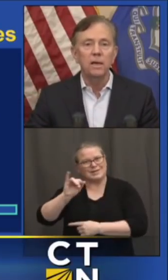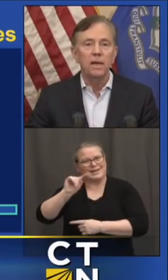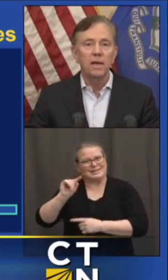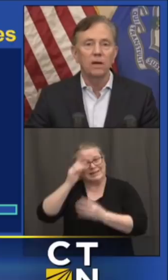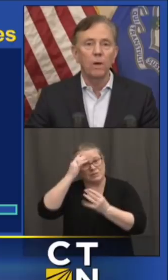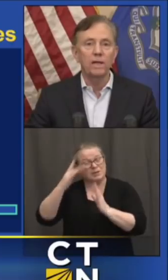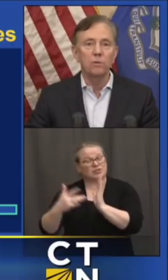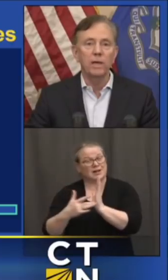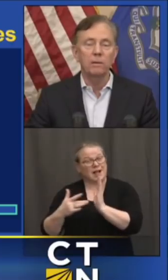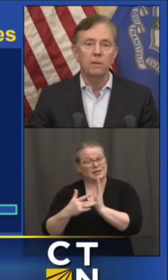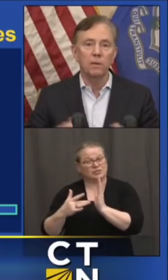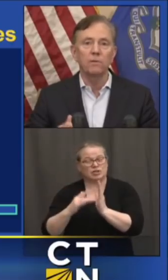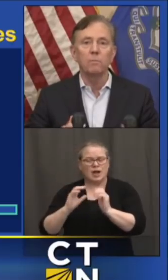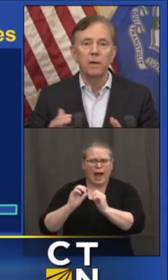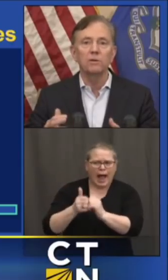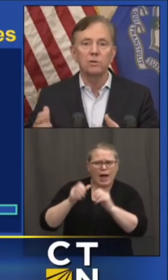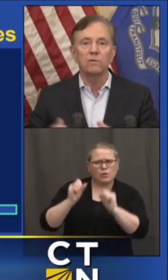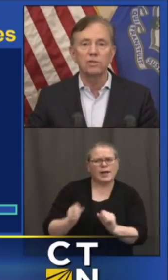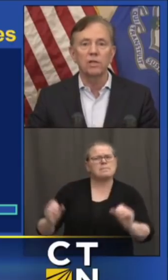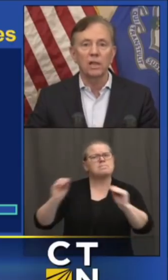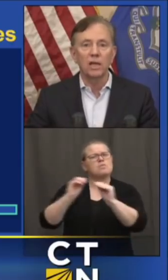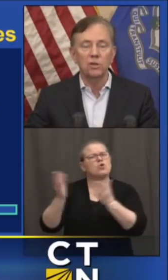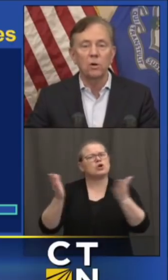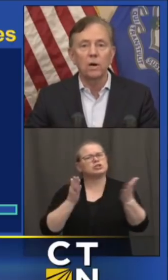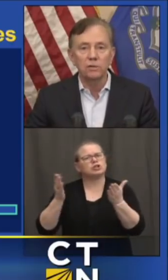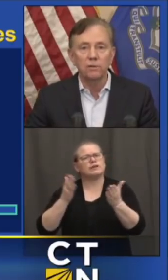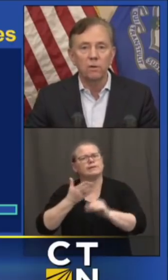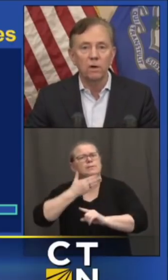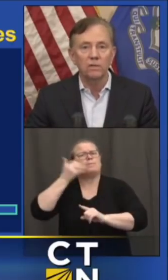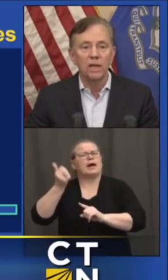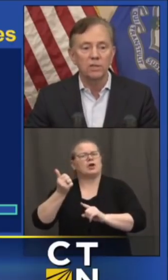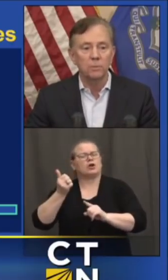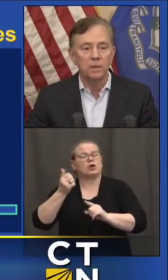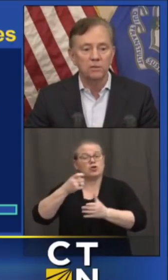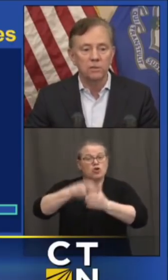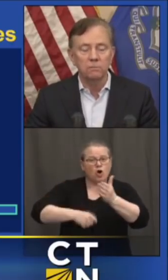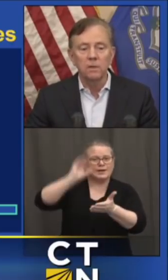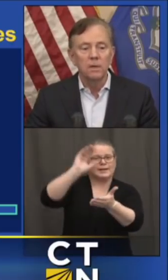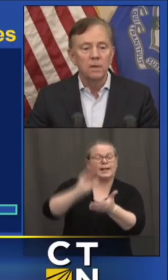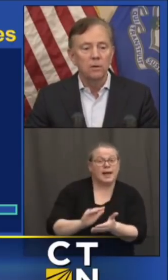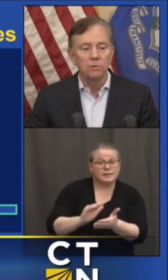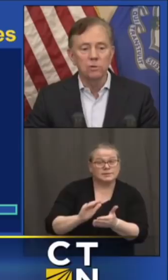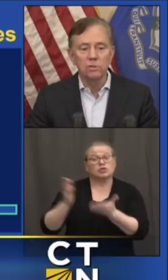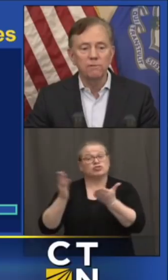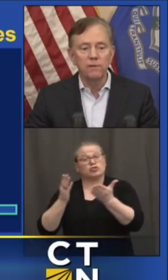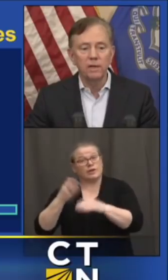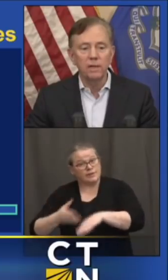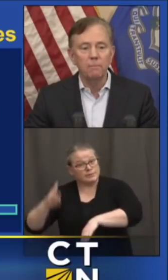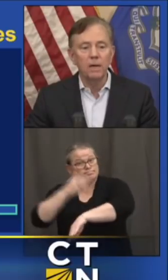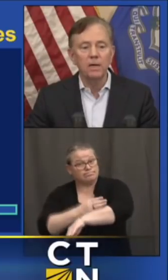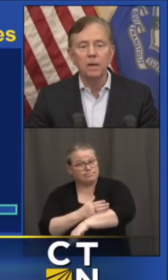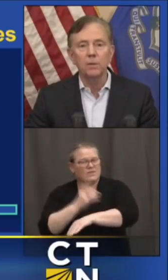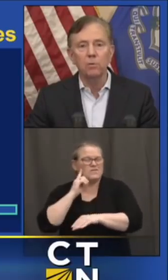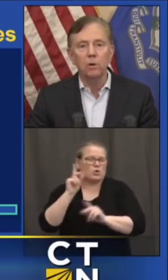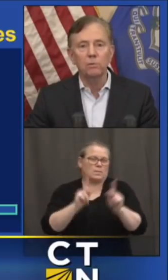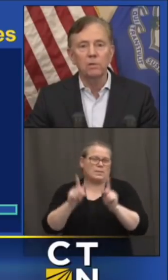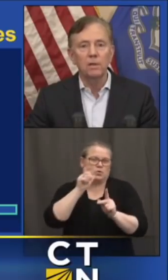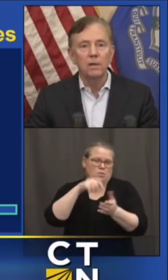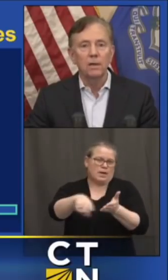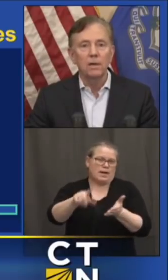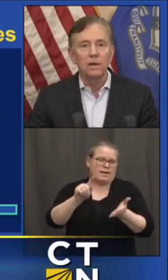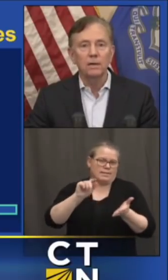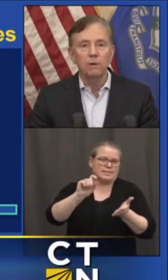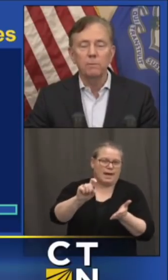technology, and ways that we can deliver better service at less cost for our taxpayers and users. And finally, economic